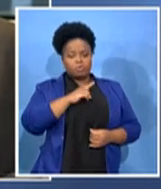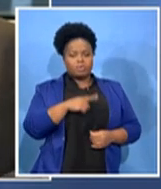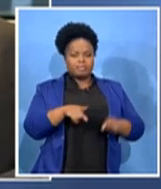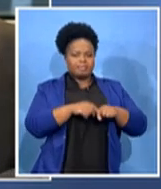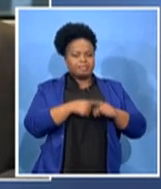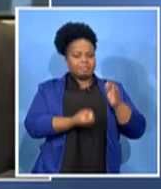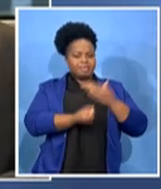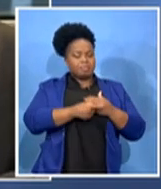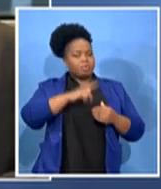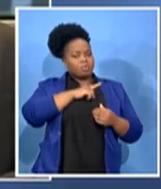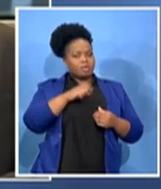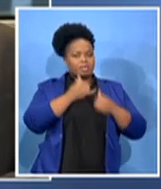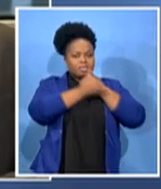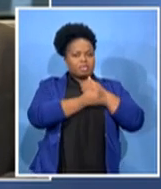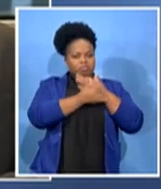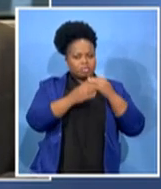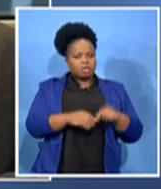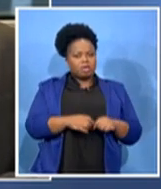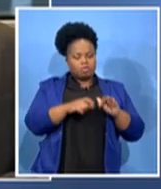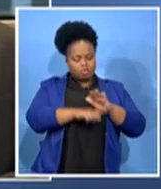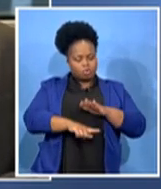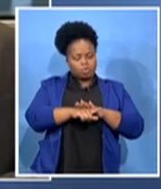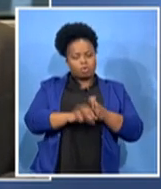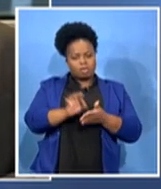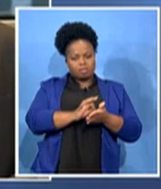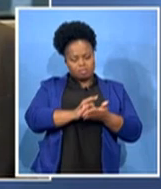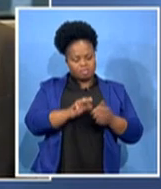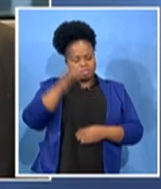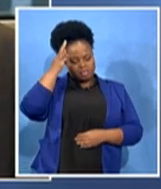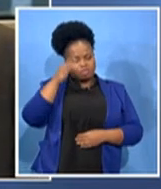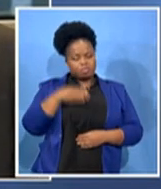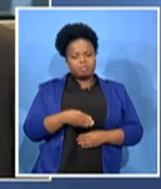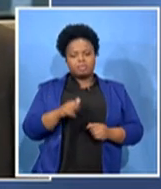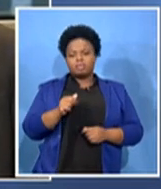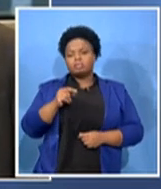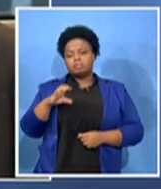local government elections, while the ANC on the other end is preaching unity.